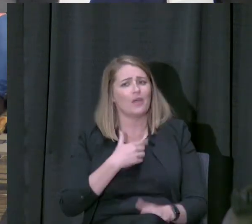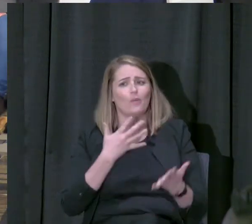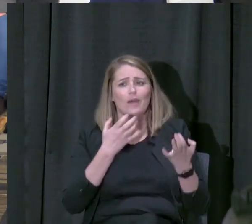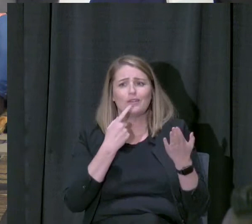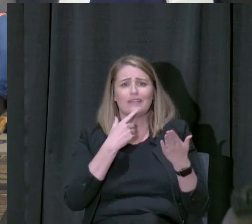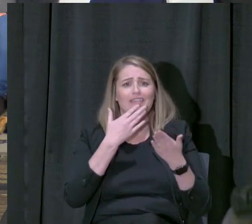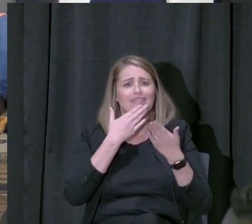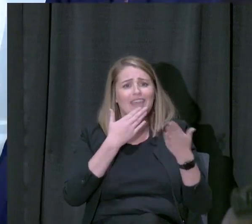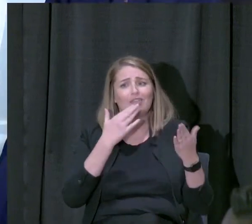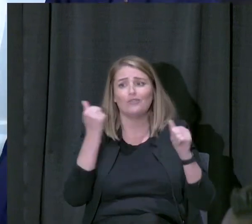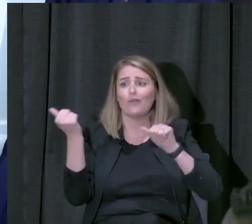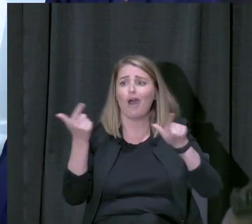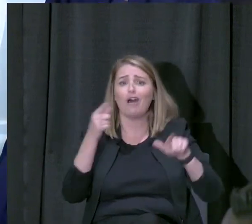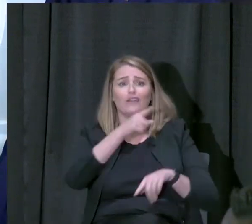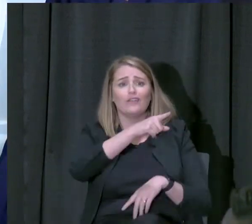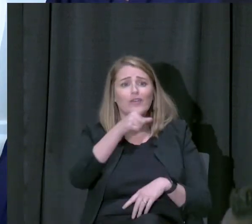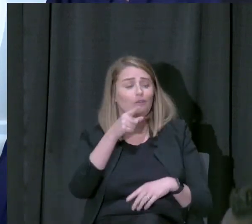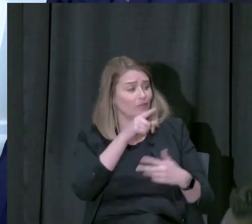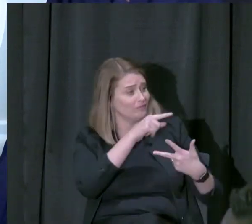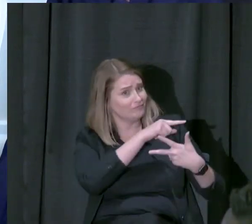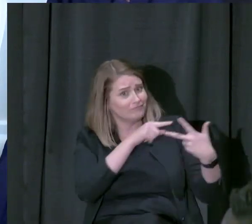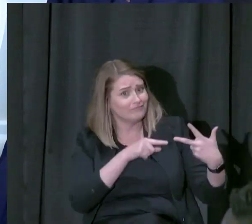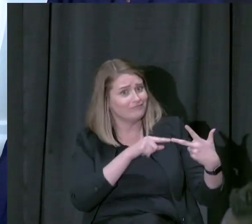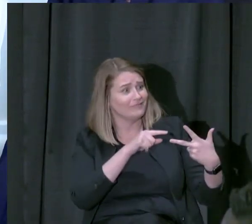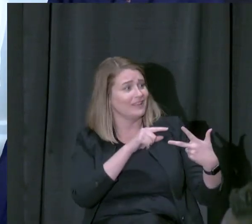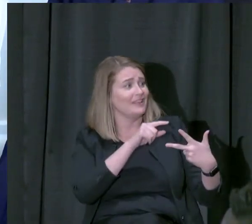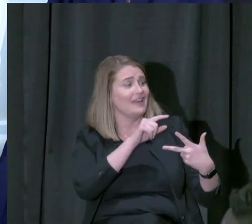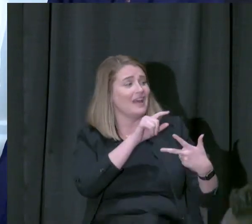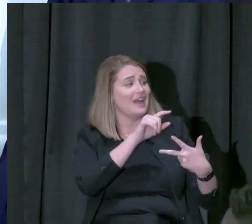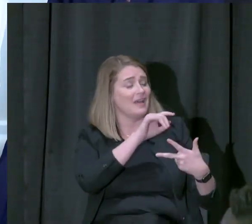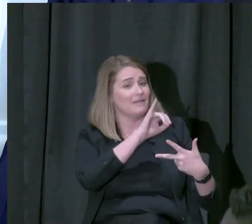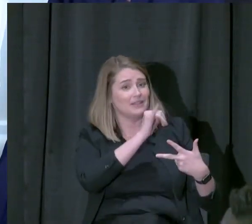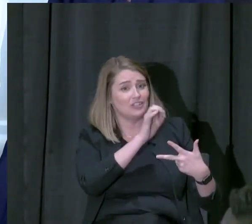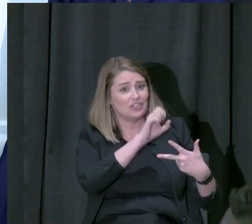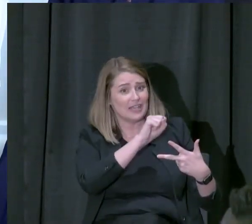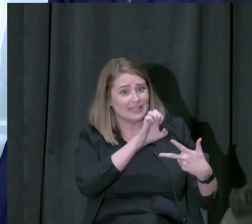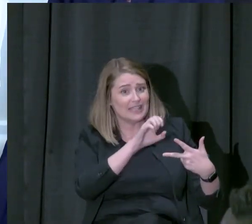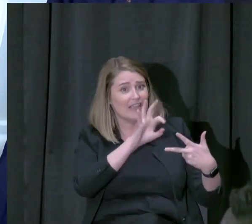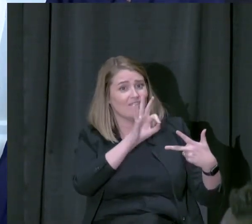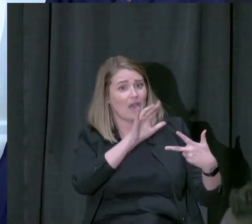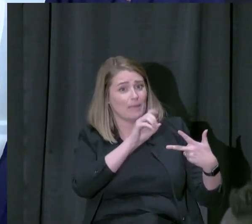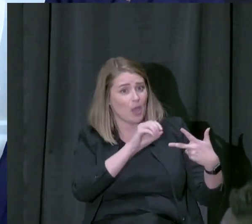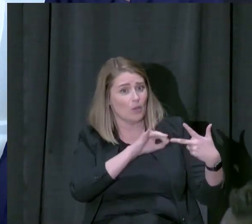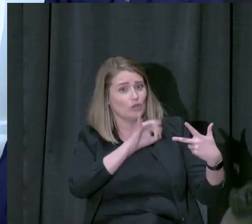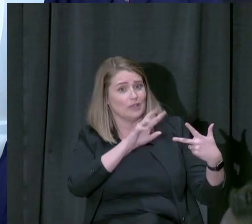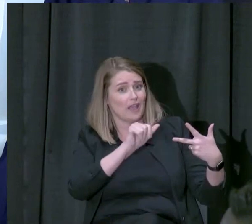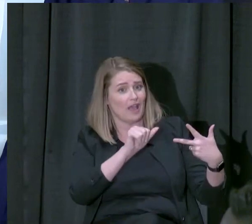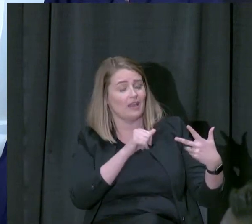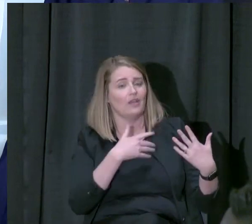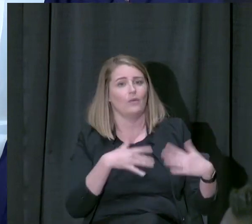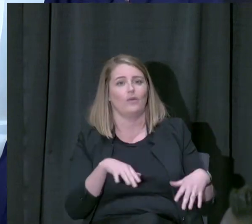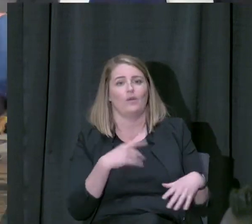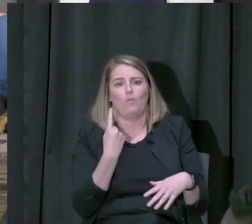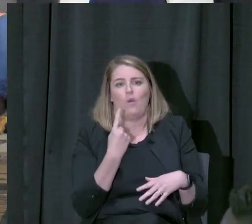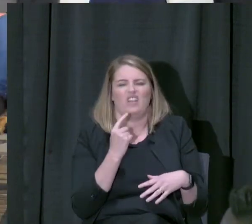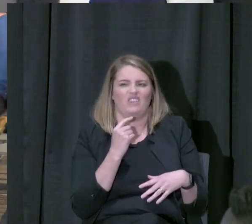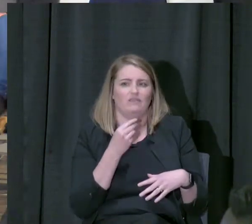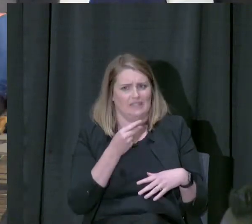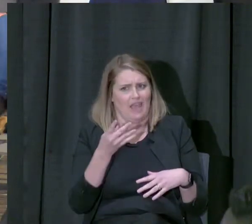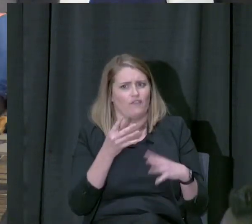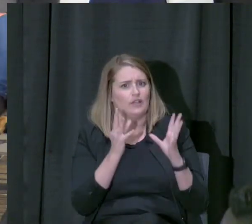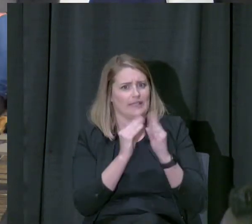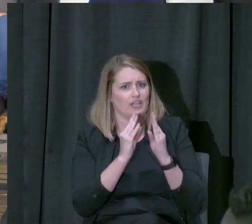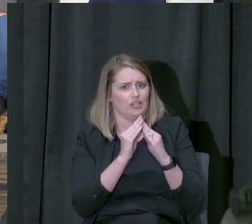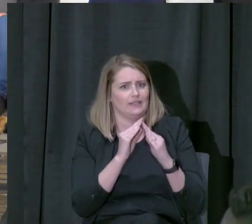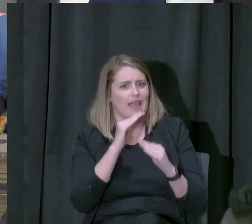you to all of you. Thank you, Fabio. Thank you, Jesse. And thank you, Juliana, for joining us today. This is just one of several sessions that that